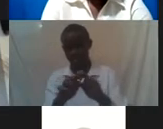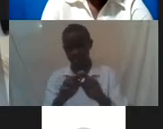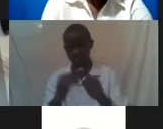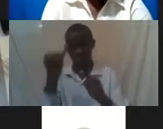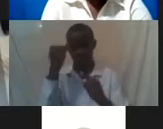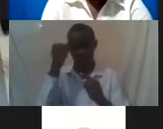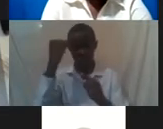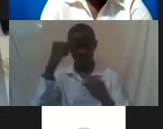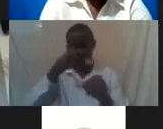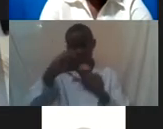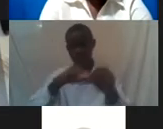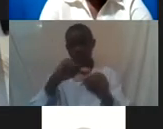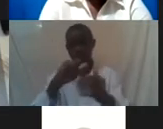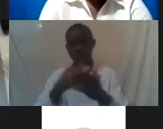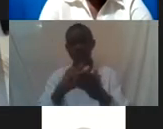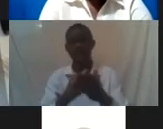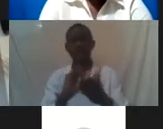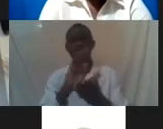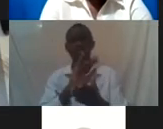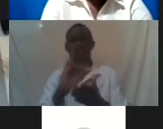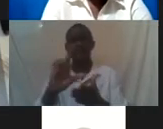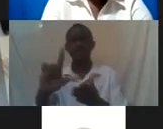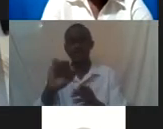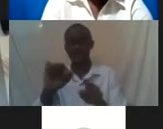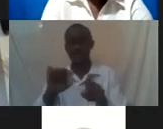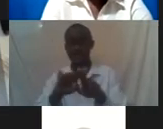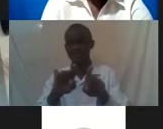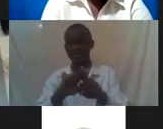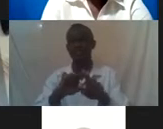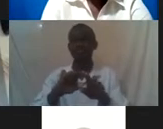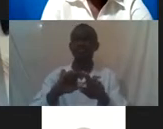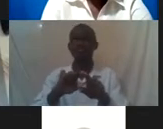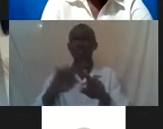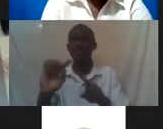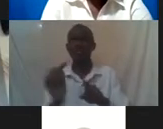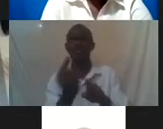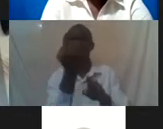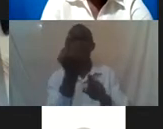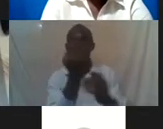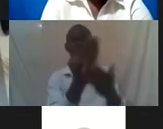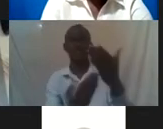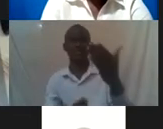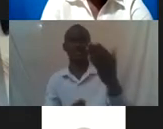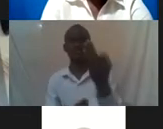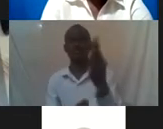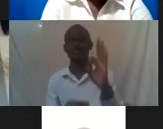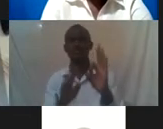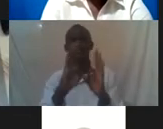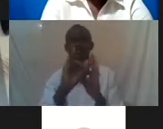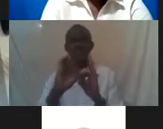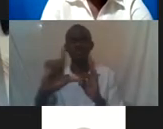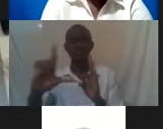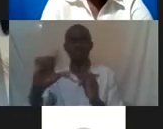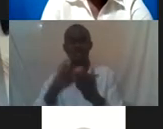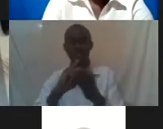legislative bills as merely first drafts of bills that will have to be